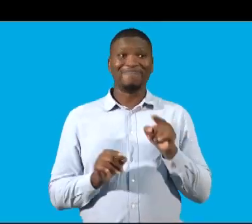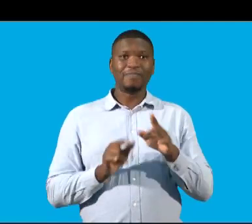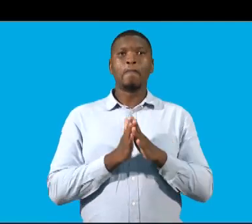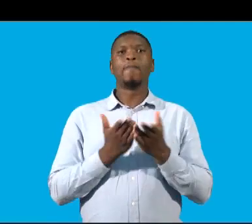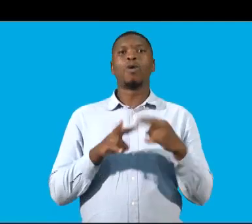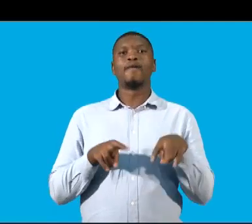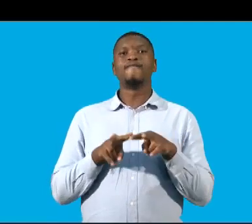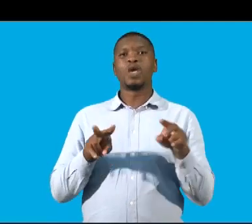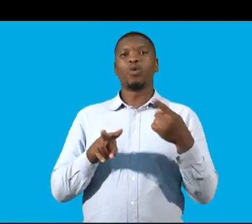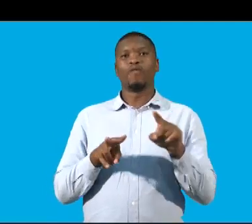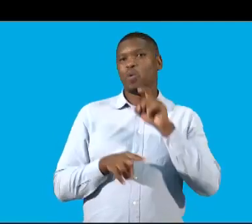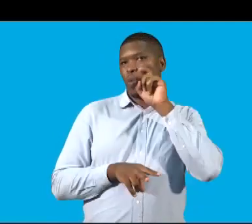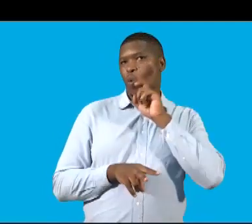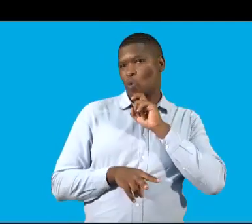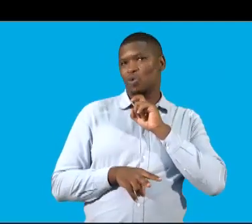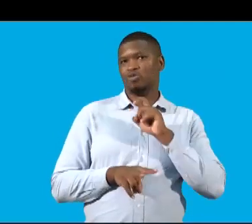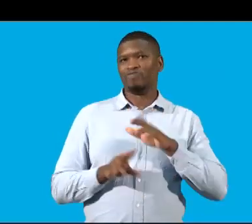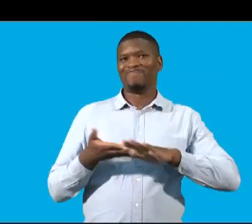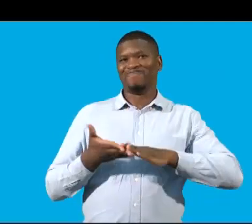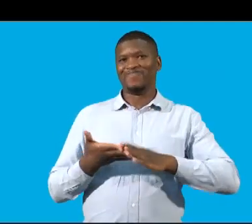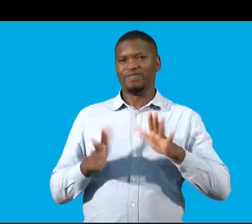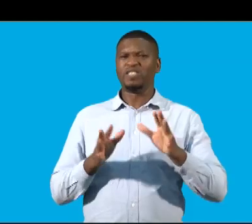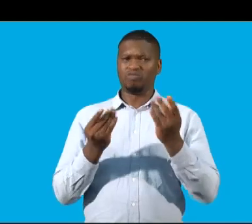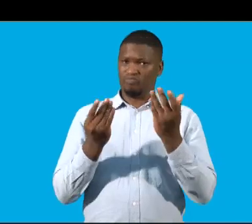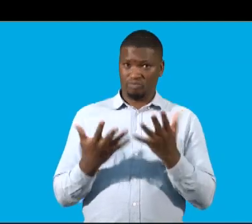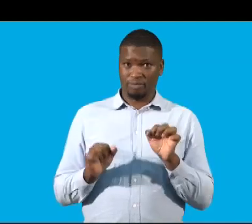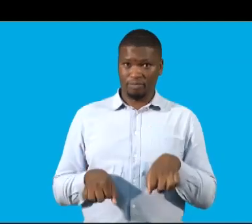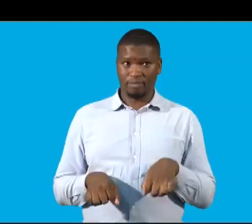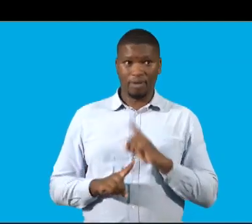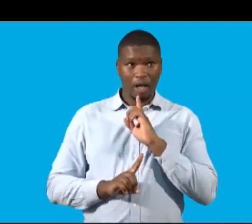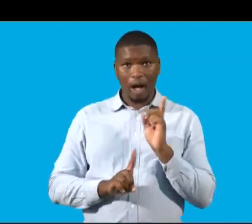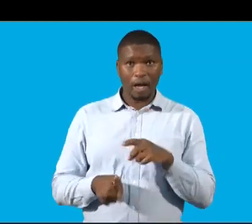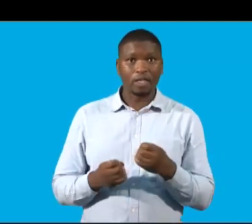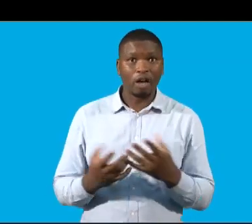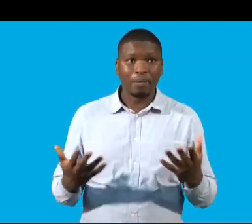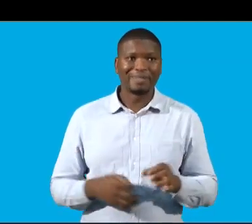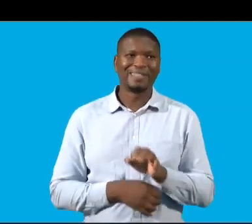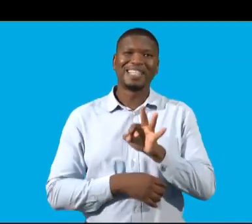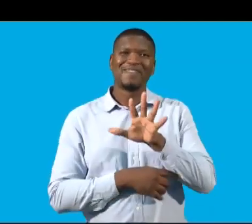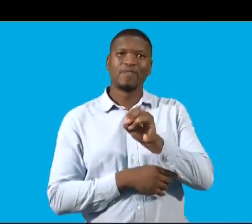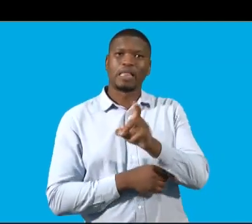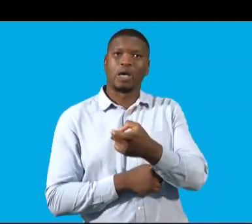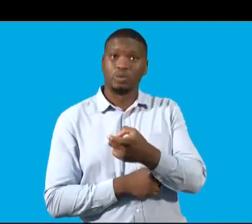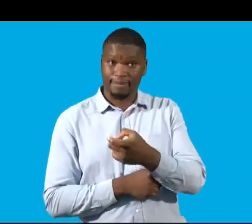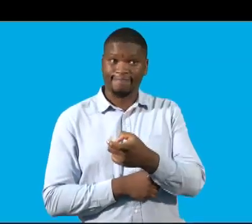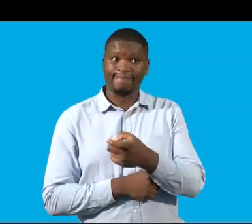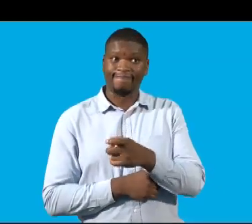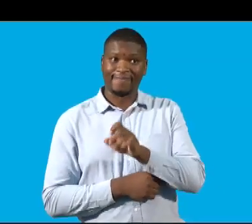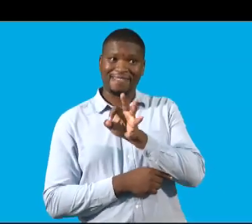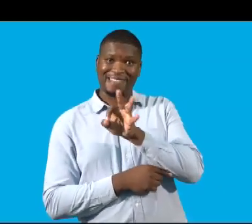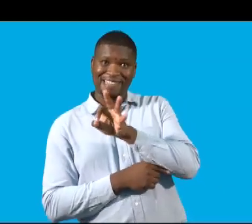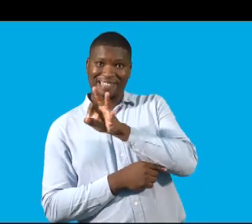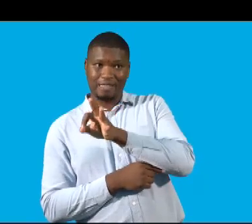and that is the book value of the old tractor of which we've calculated. And that is simply going to be